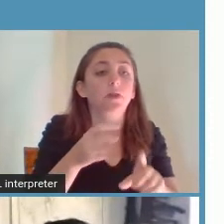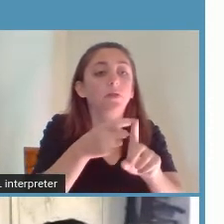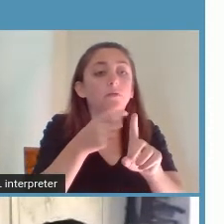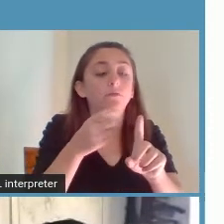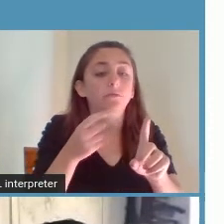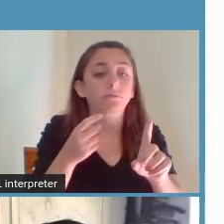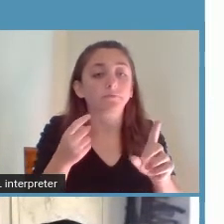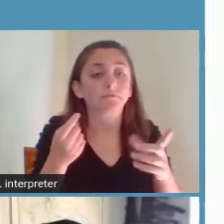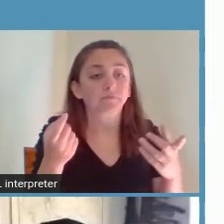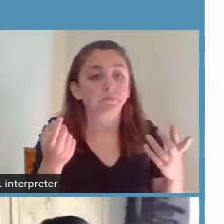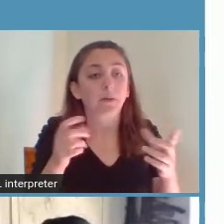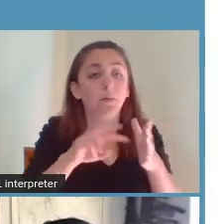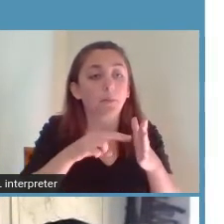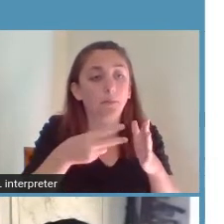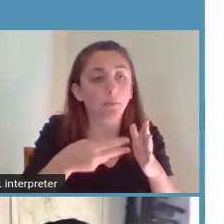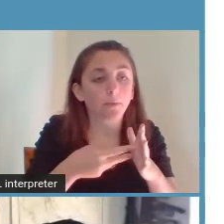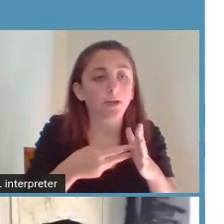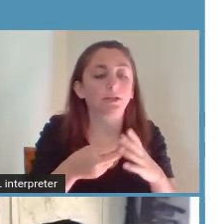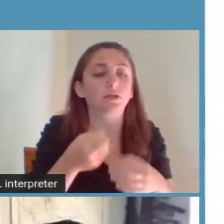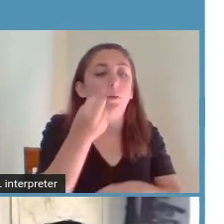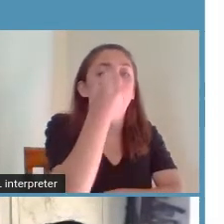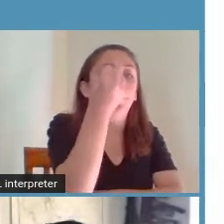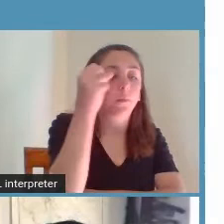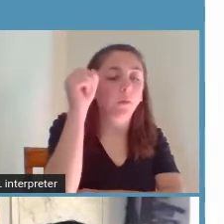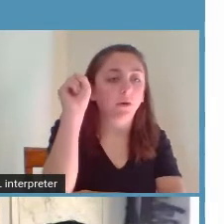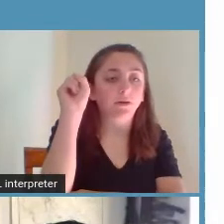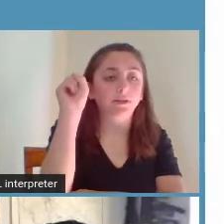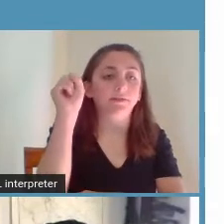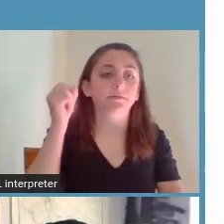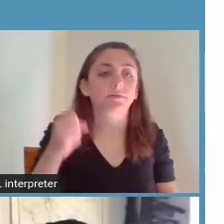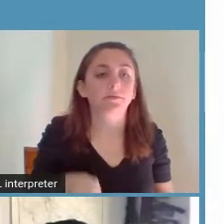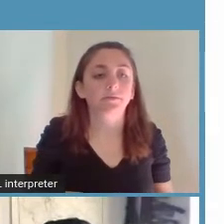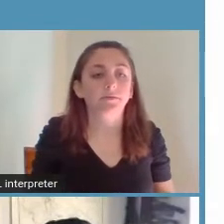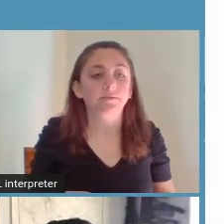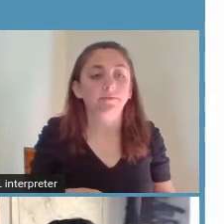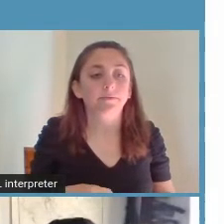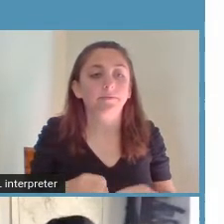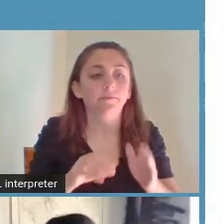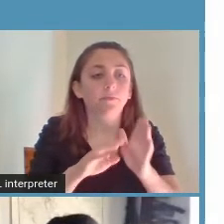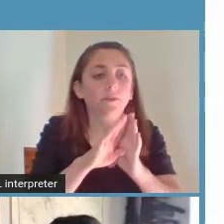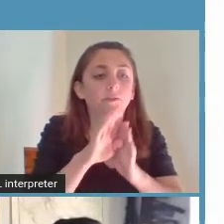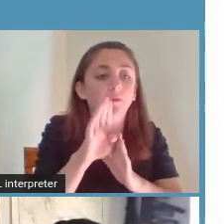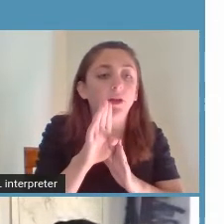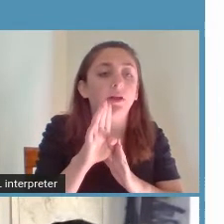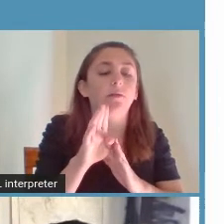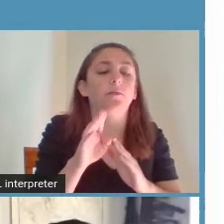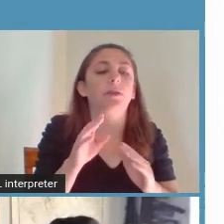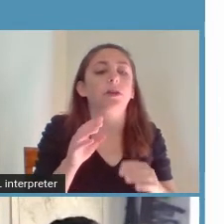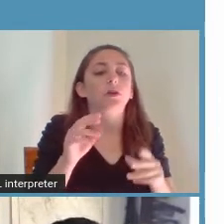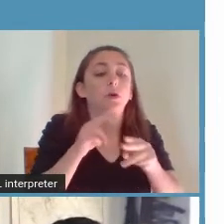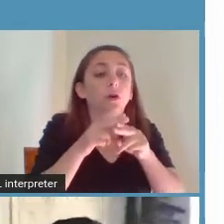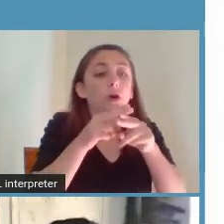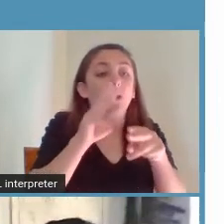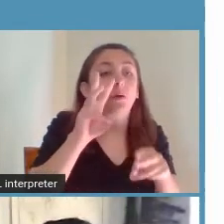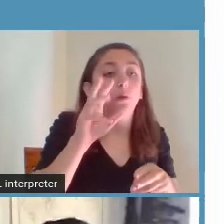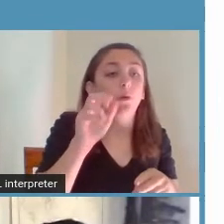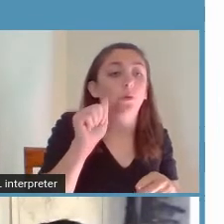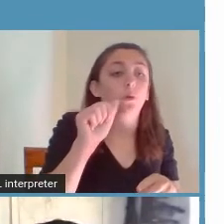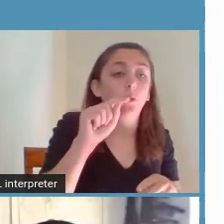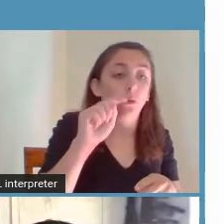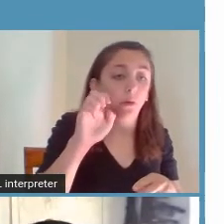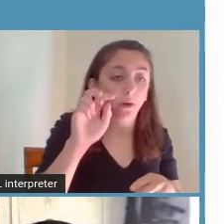that, there was a protest that developed, and those protesters were called water protectors by the Indigenous